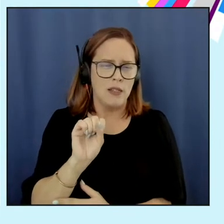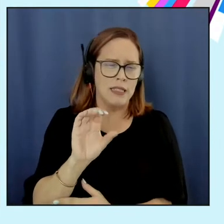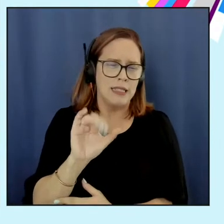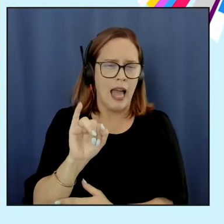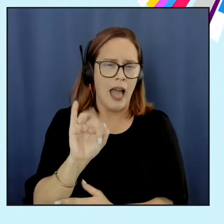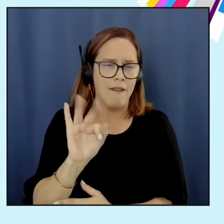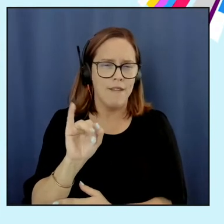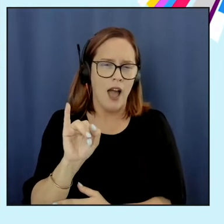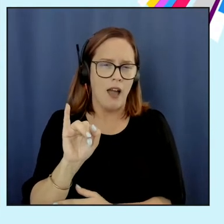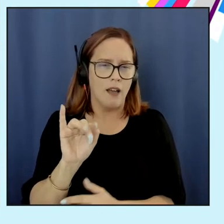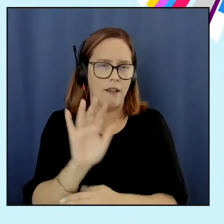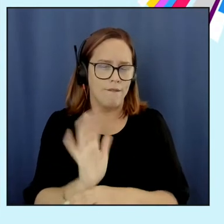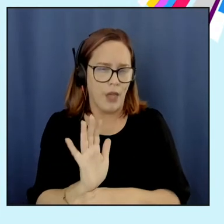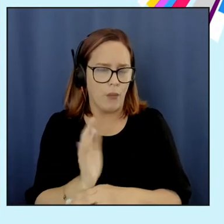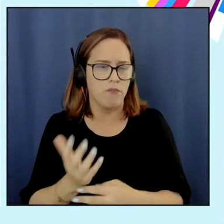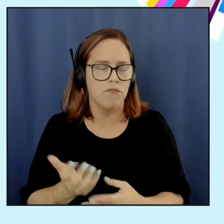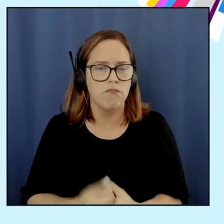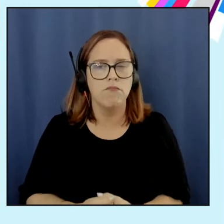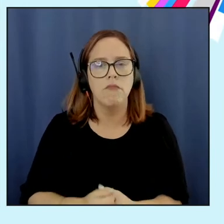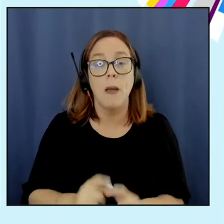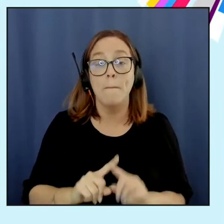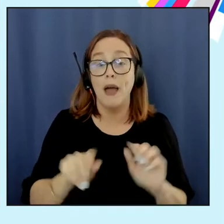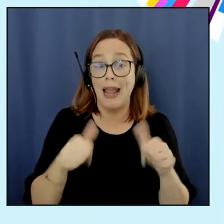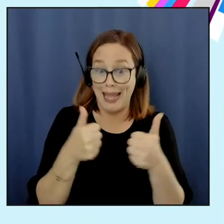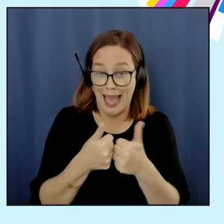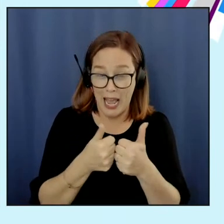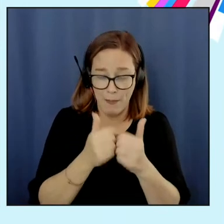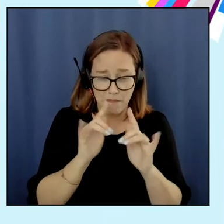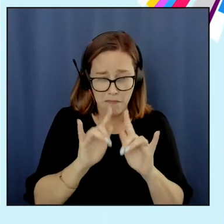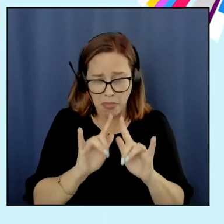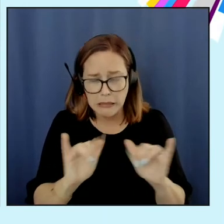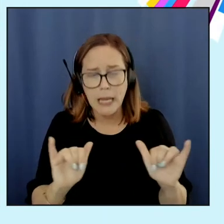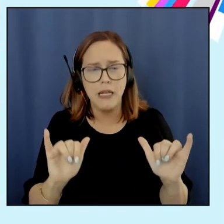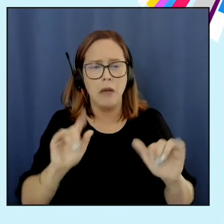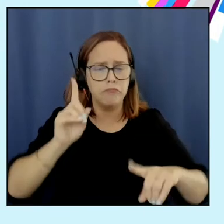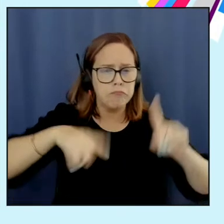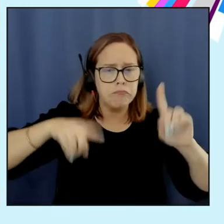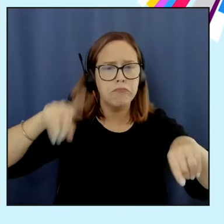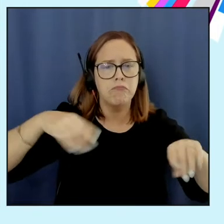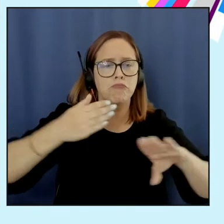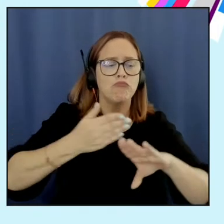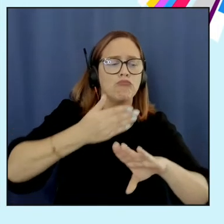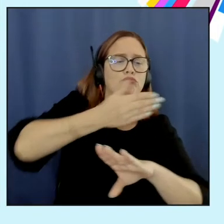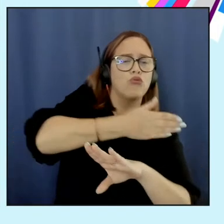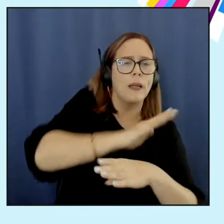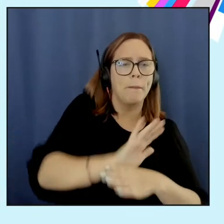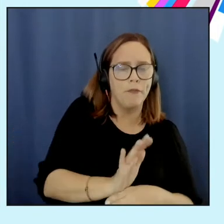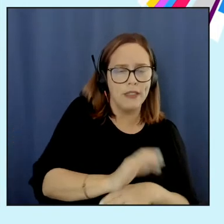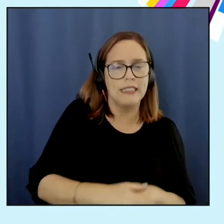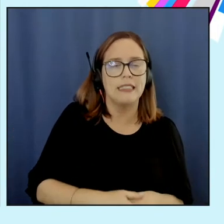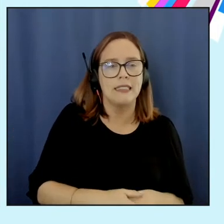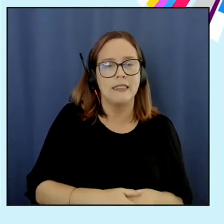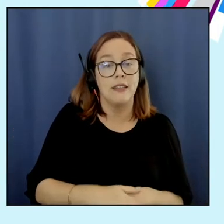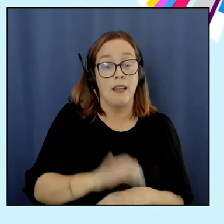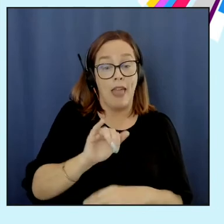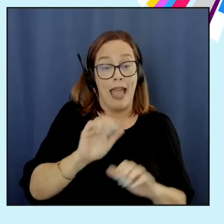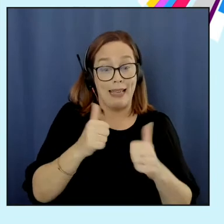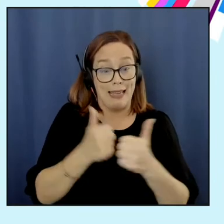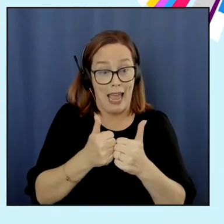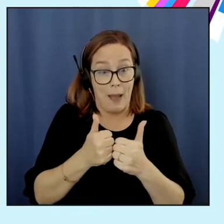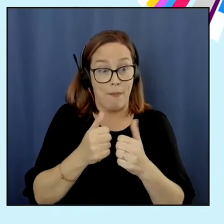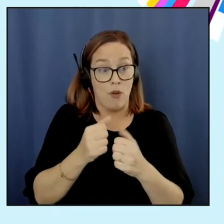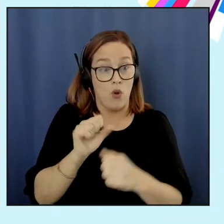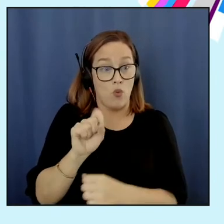there was a game that was kind of around at the same time with all the different, you know, prequels. And the game was Star Wars Knights of the Old